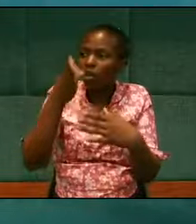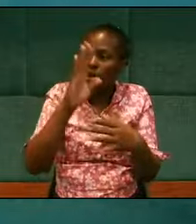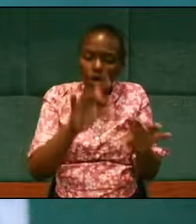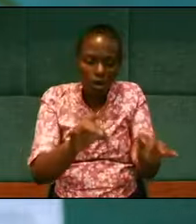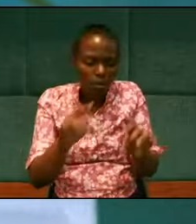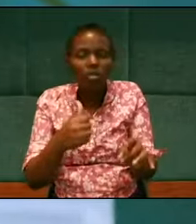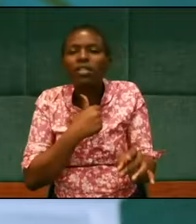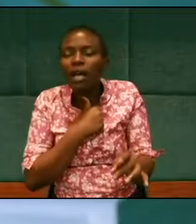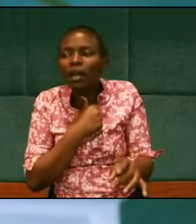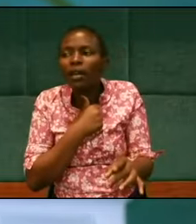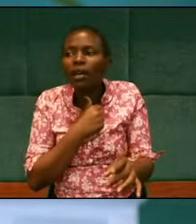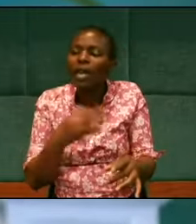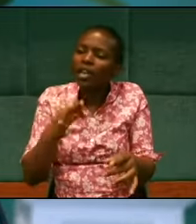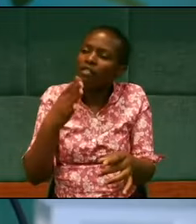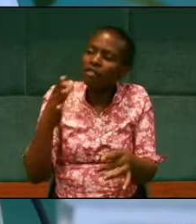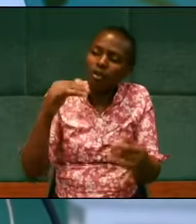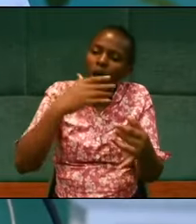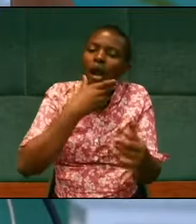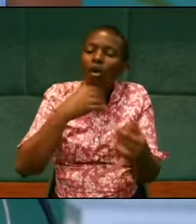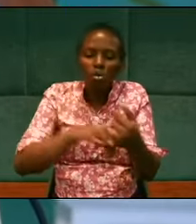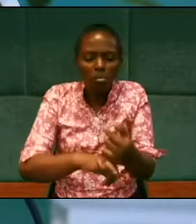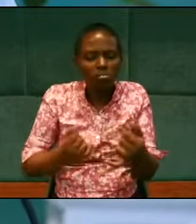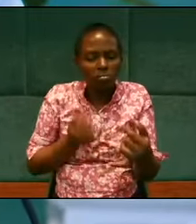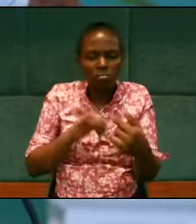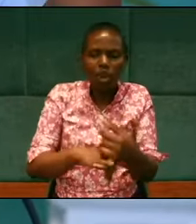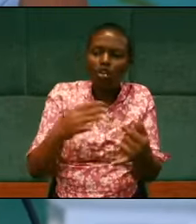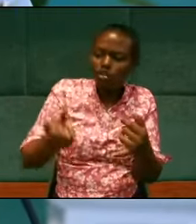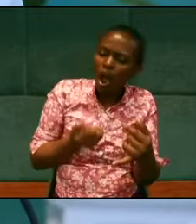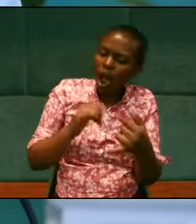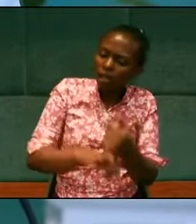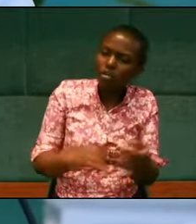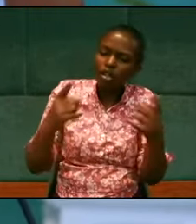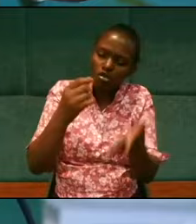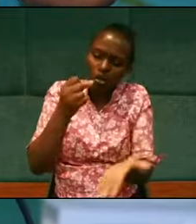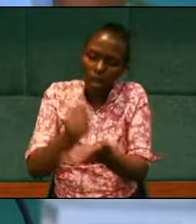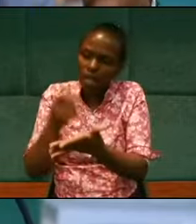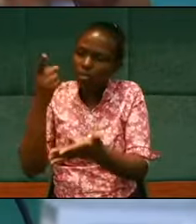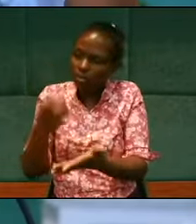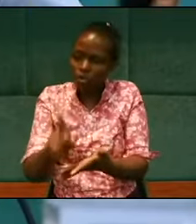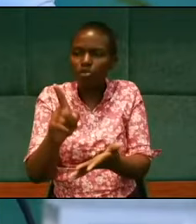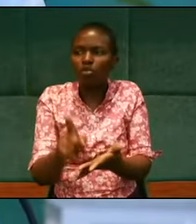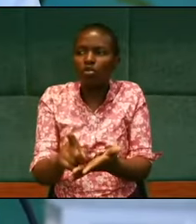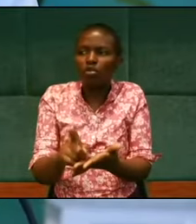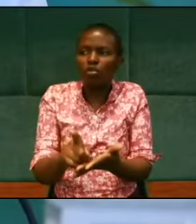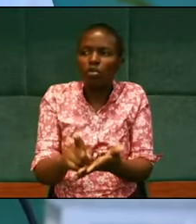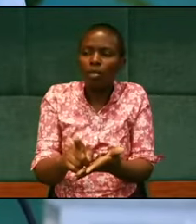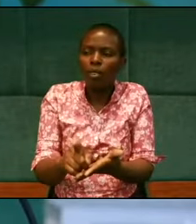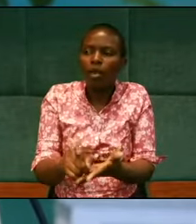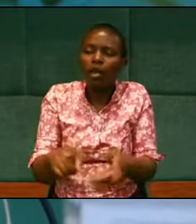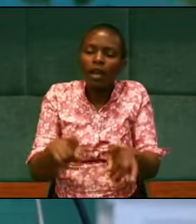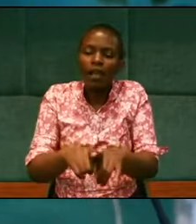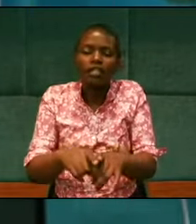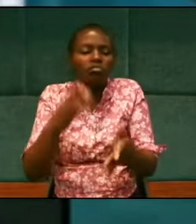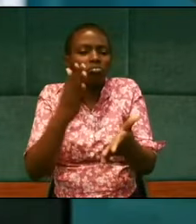your spouse, you are a woman, your husband is to help you, is to partner you as a suitable helpmate